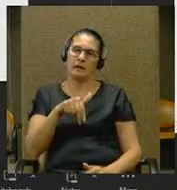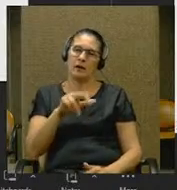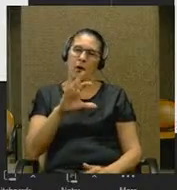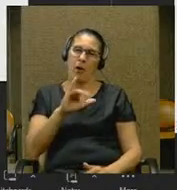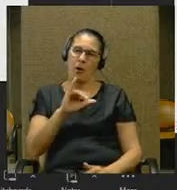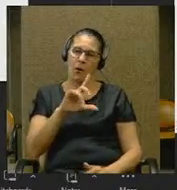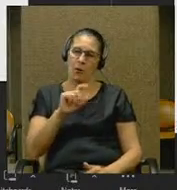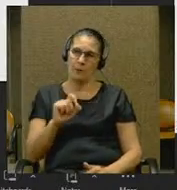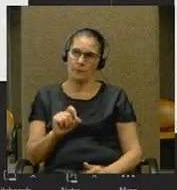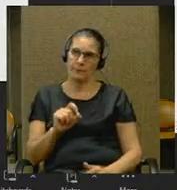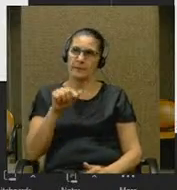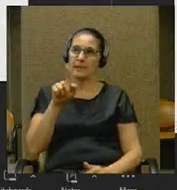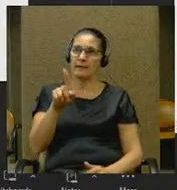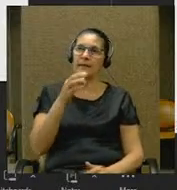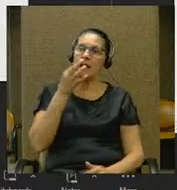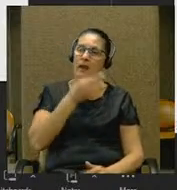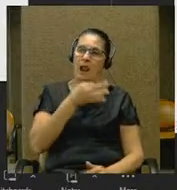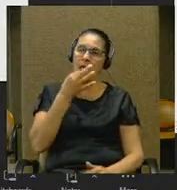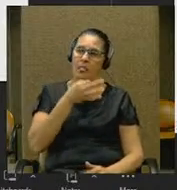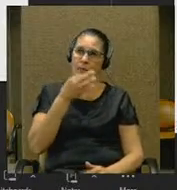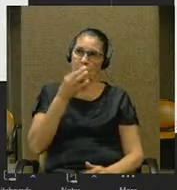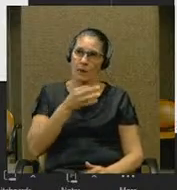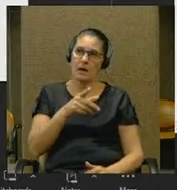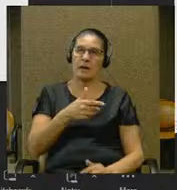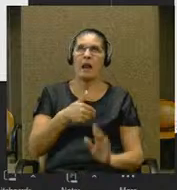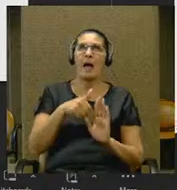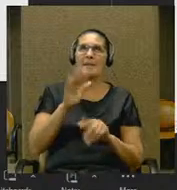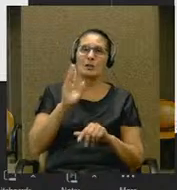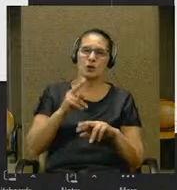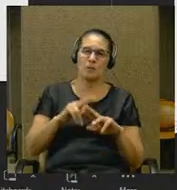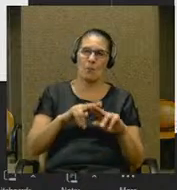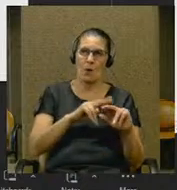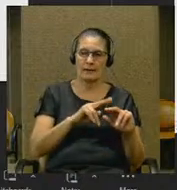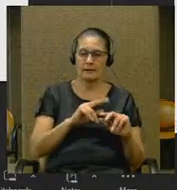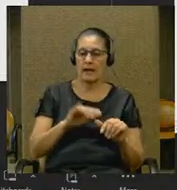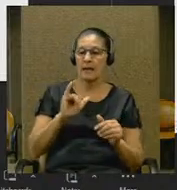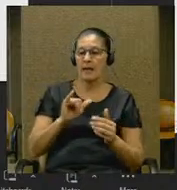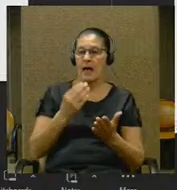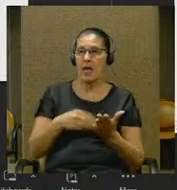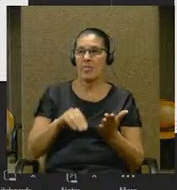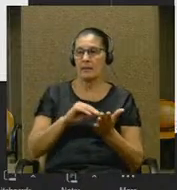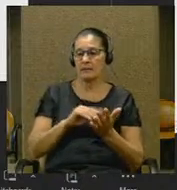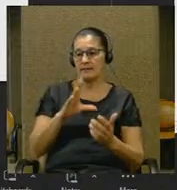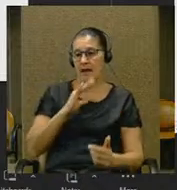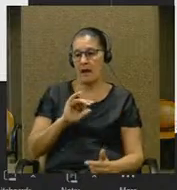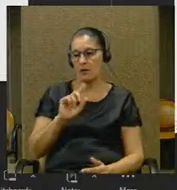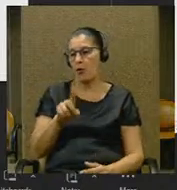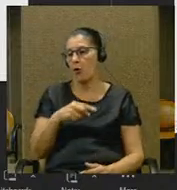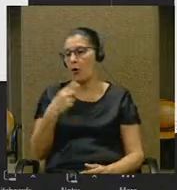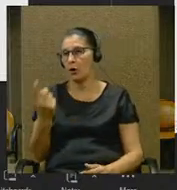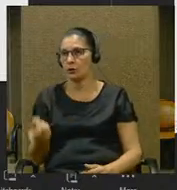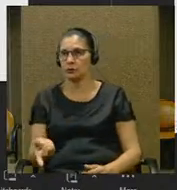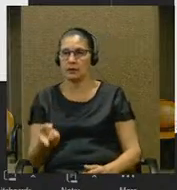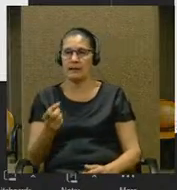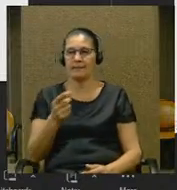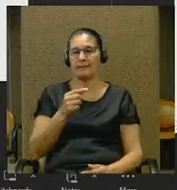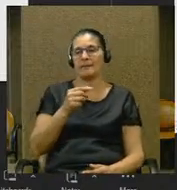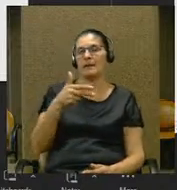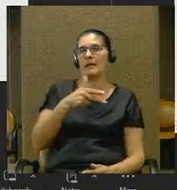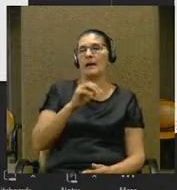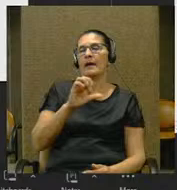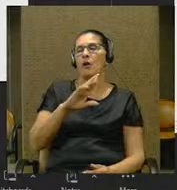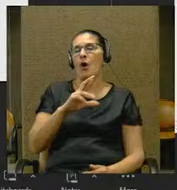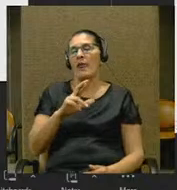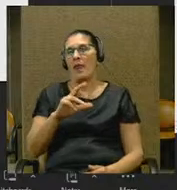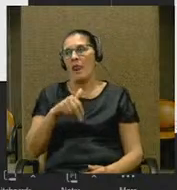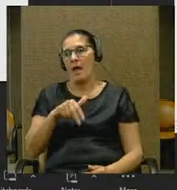people. At the same time, you'll notice that other opioids, which for example was heroin, have gone down.